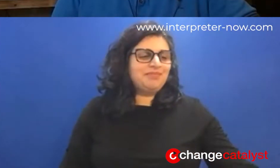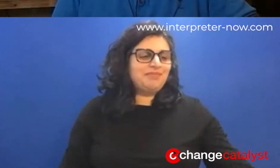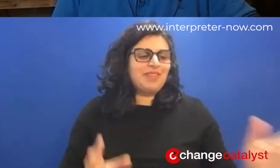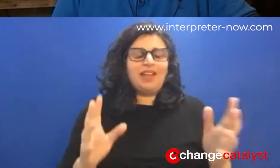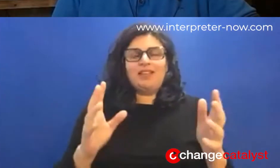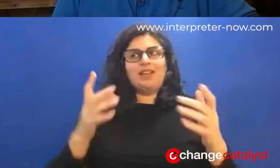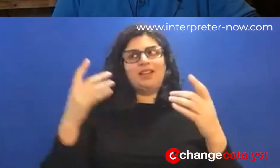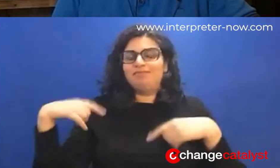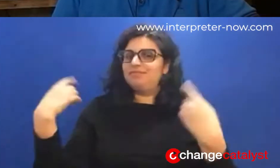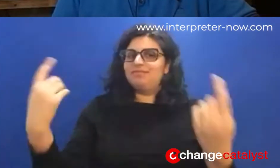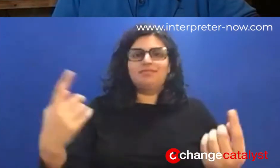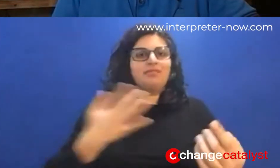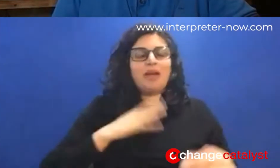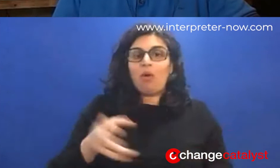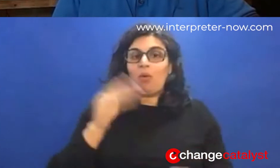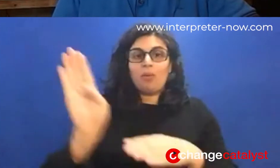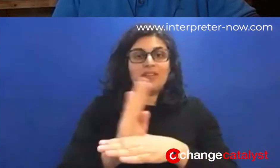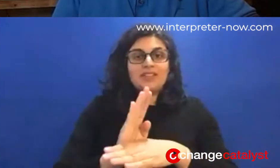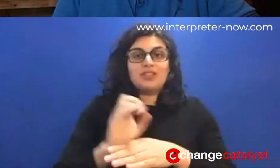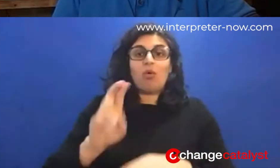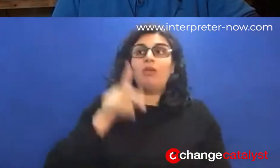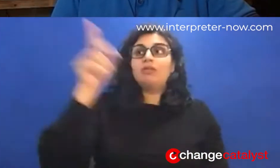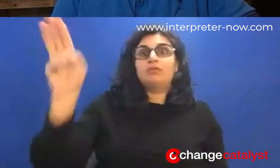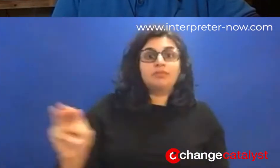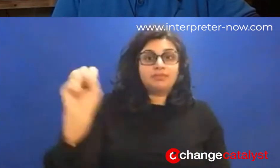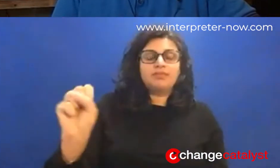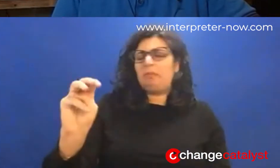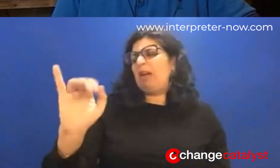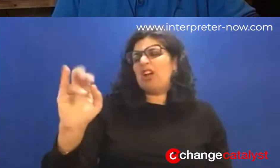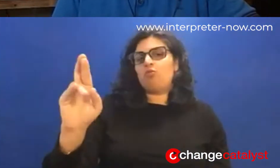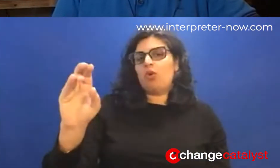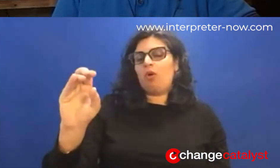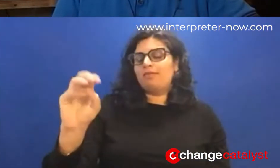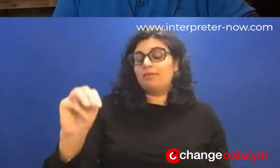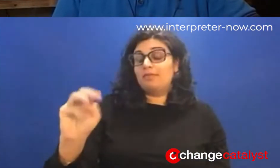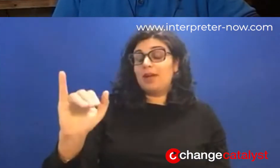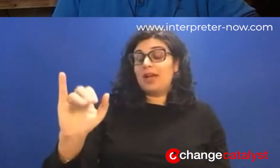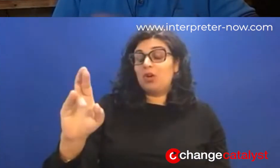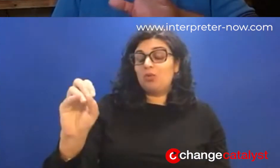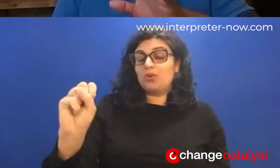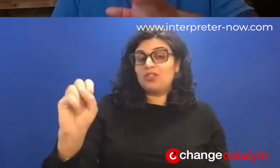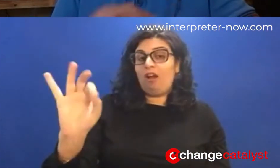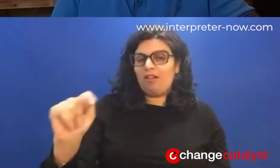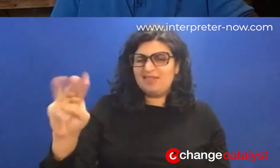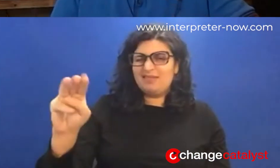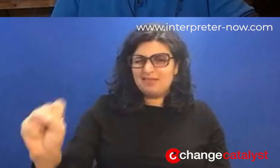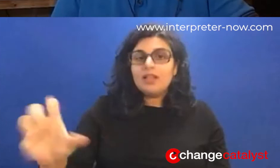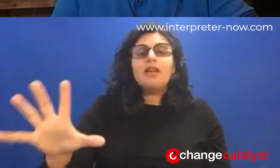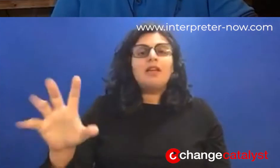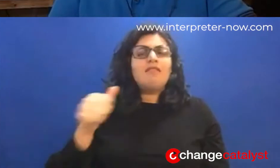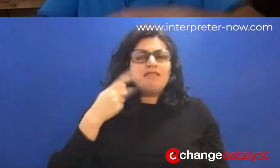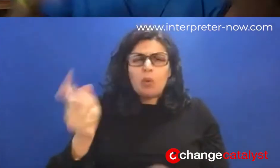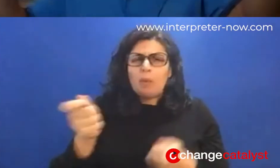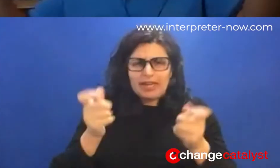business or at Microsoft in particular, there have been a couple of managers, and really it's a few. It's not